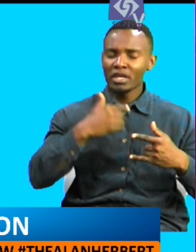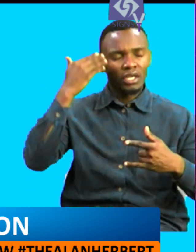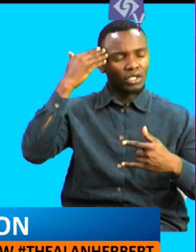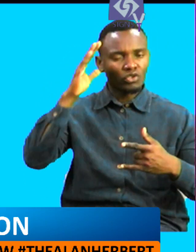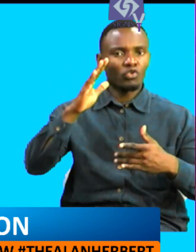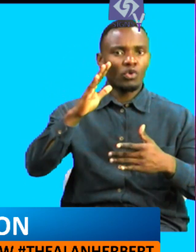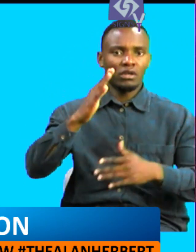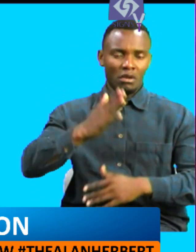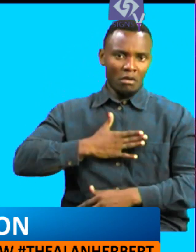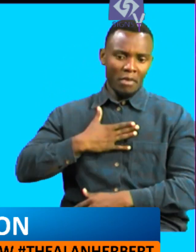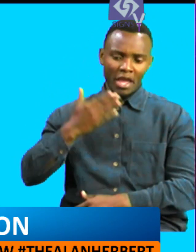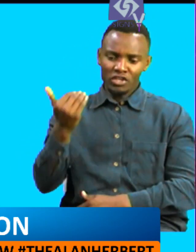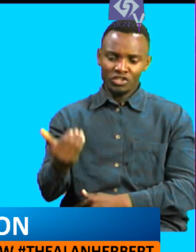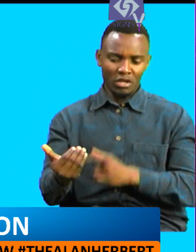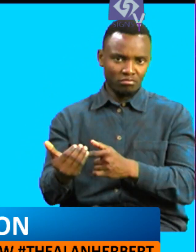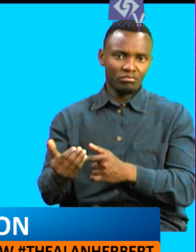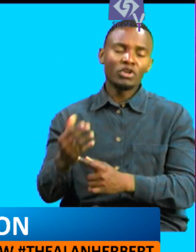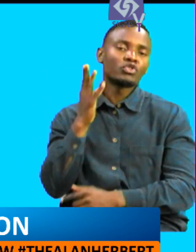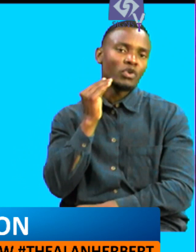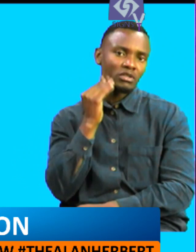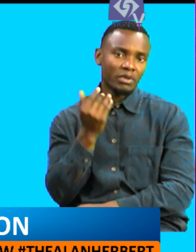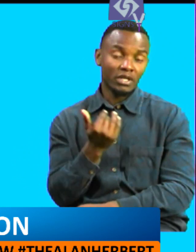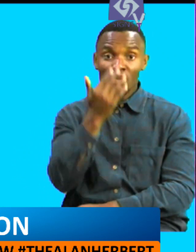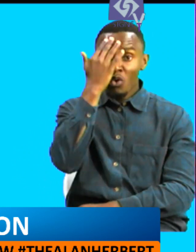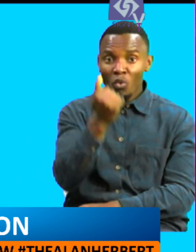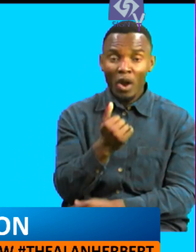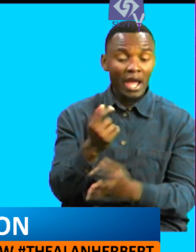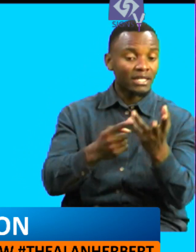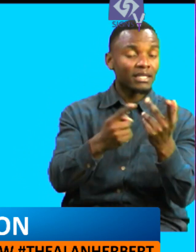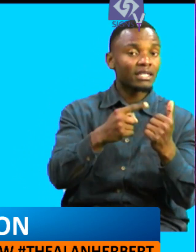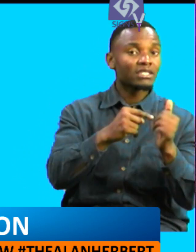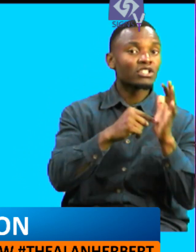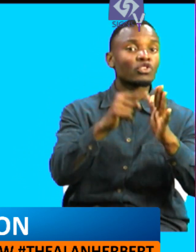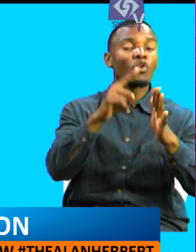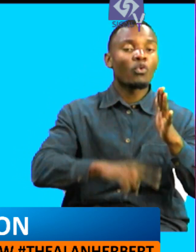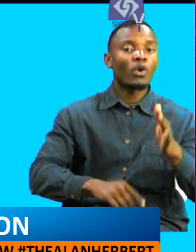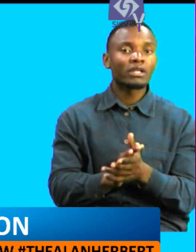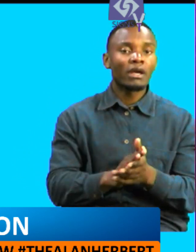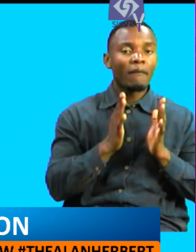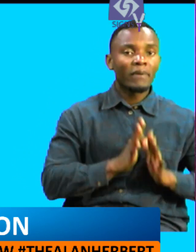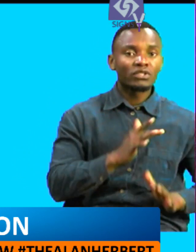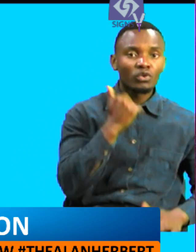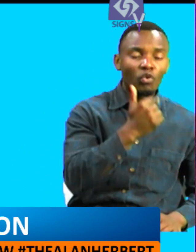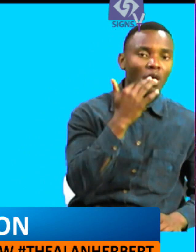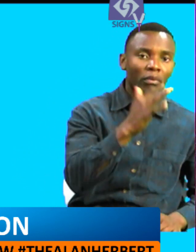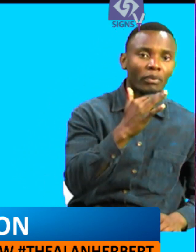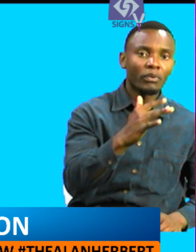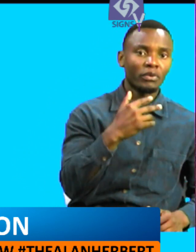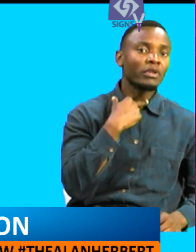that for my kids to go through, because also statistics has shown that a person who